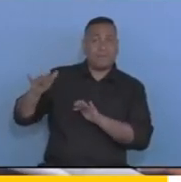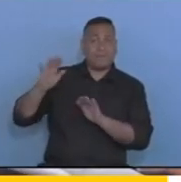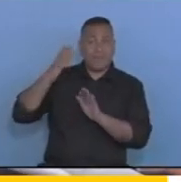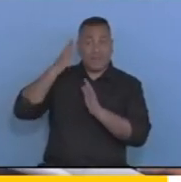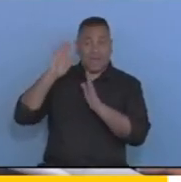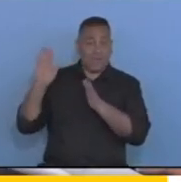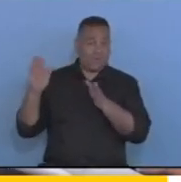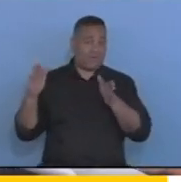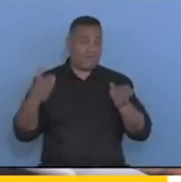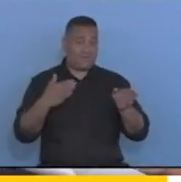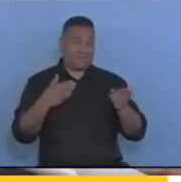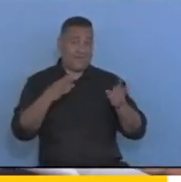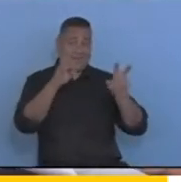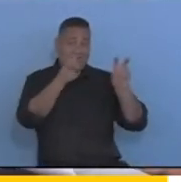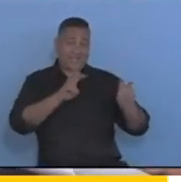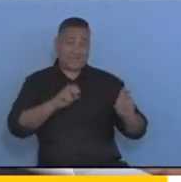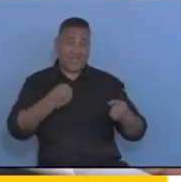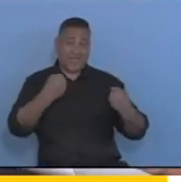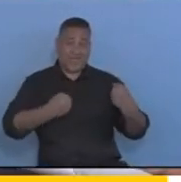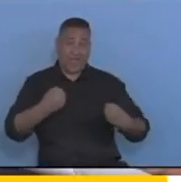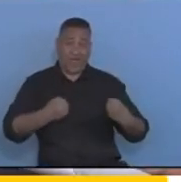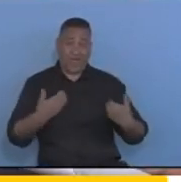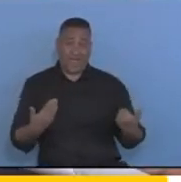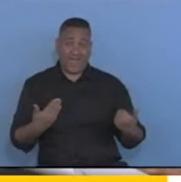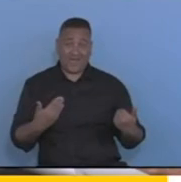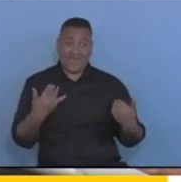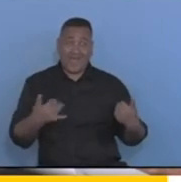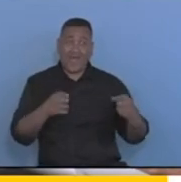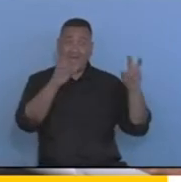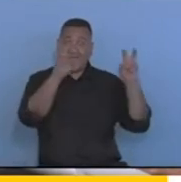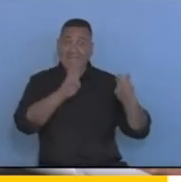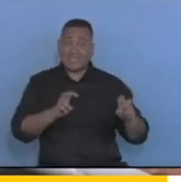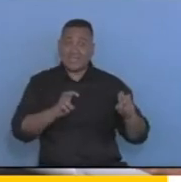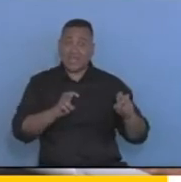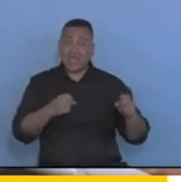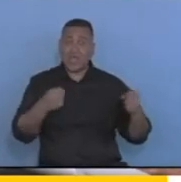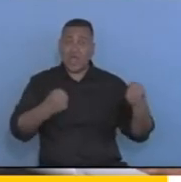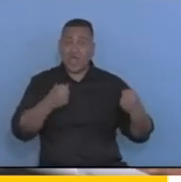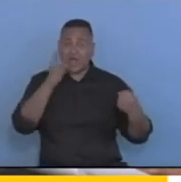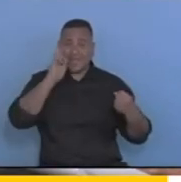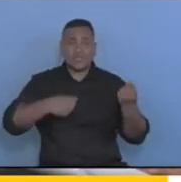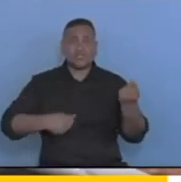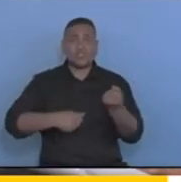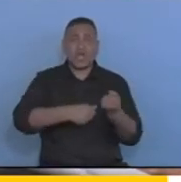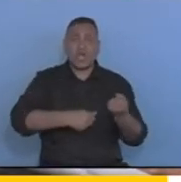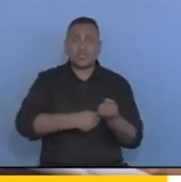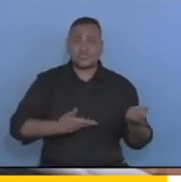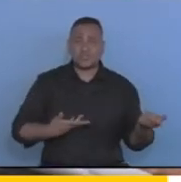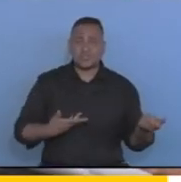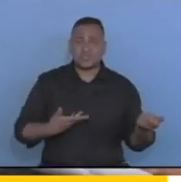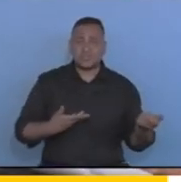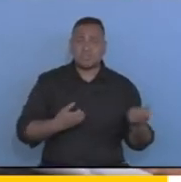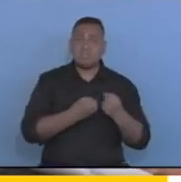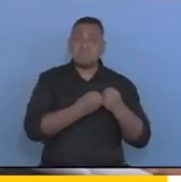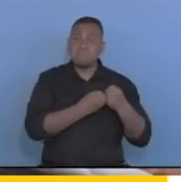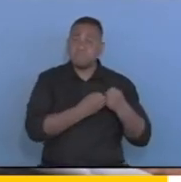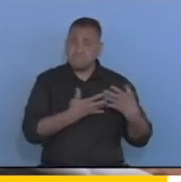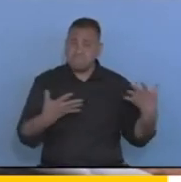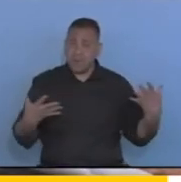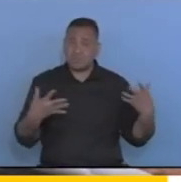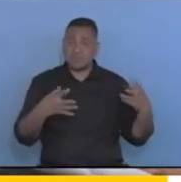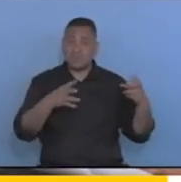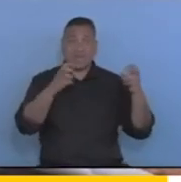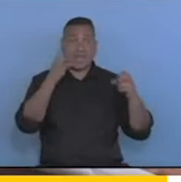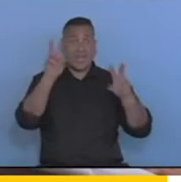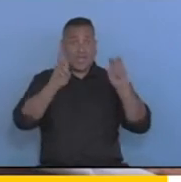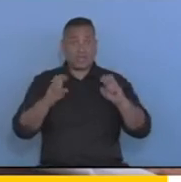vehicles. And of course, electric vehicles must be charged. So a lot of people are doing this now at their homes, where they have an electric vehicle. Instead of